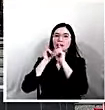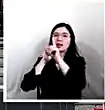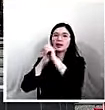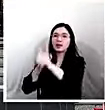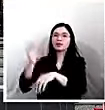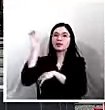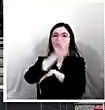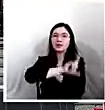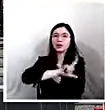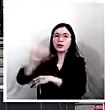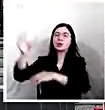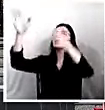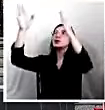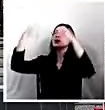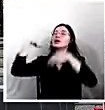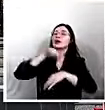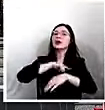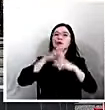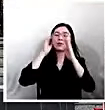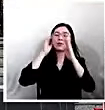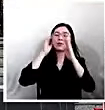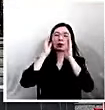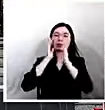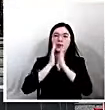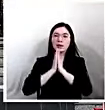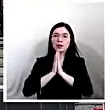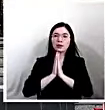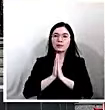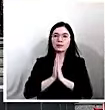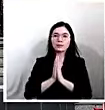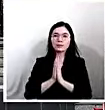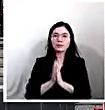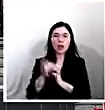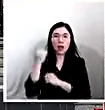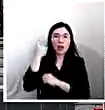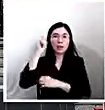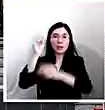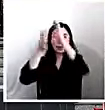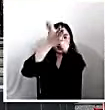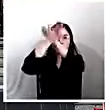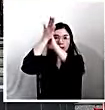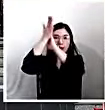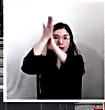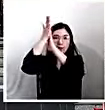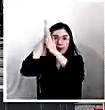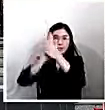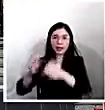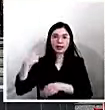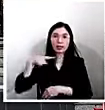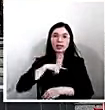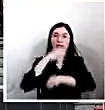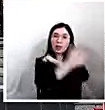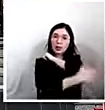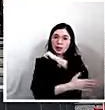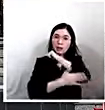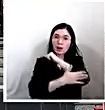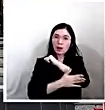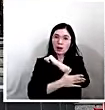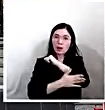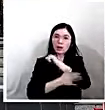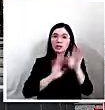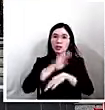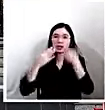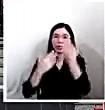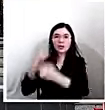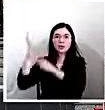Lord. Lord, hear our prayer. For peace in our country and in the whole world, let us